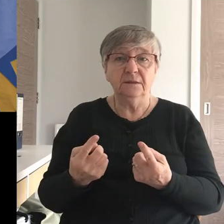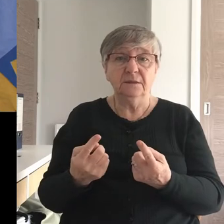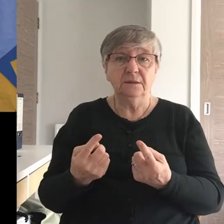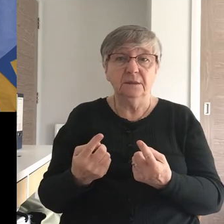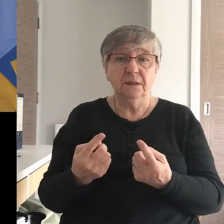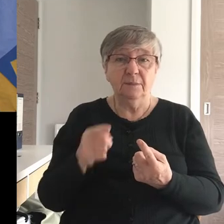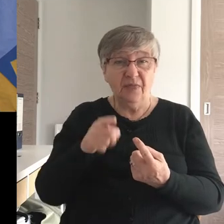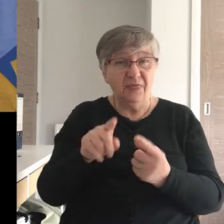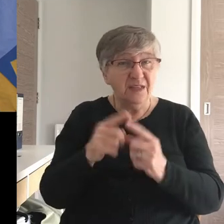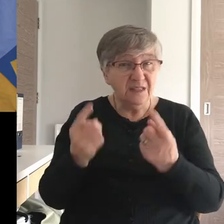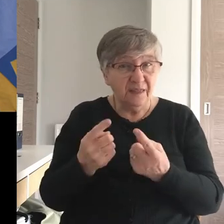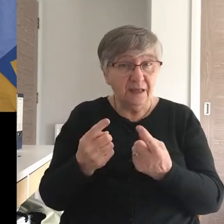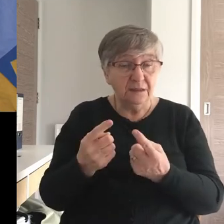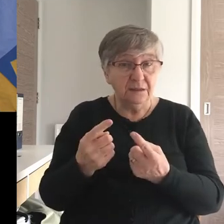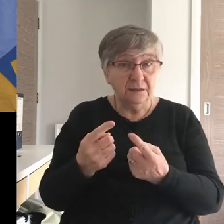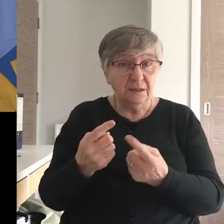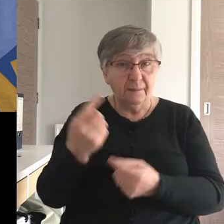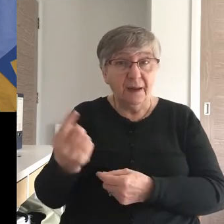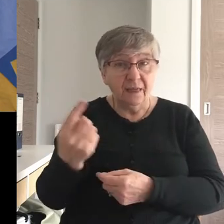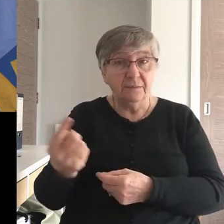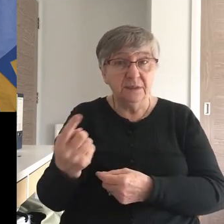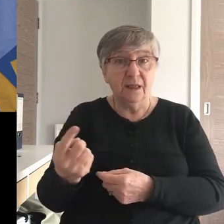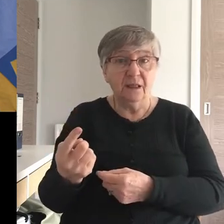But these things themselves are not